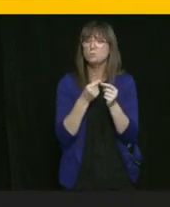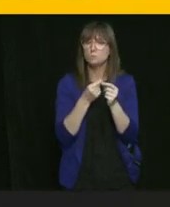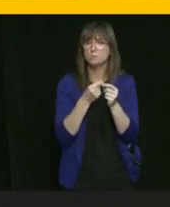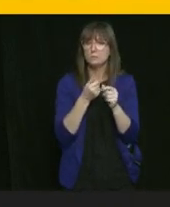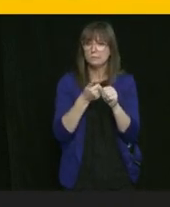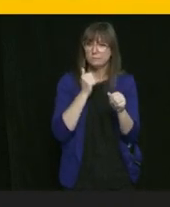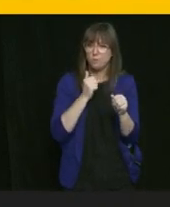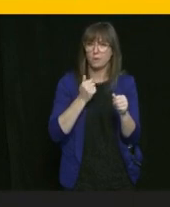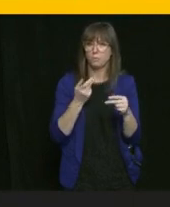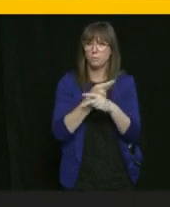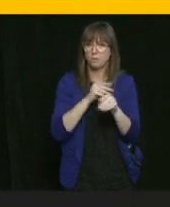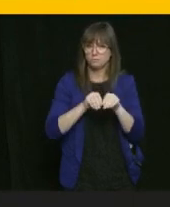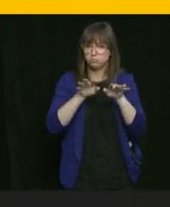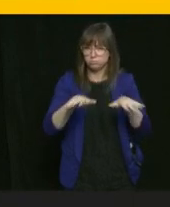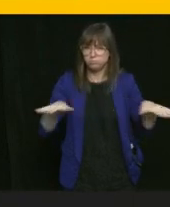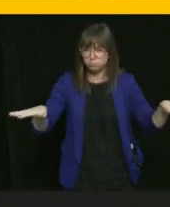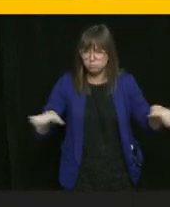wave.